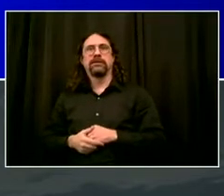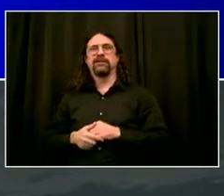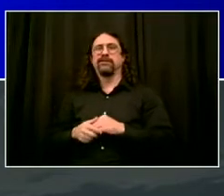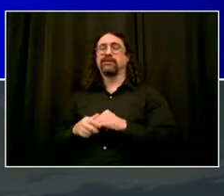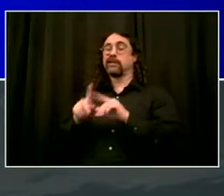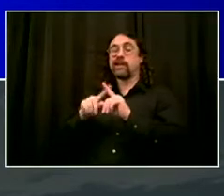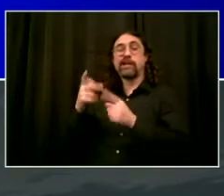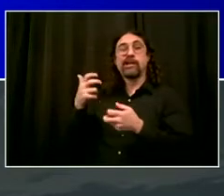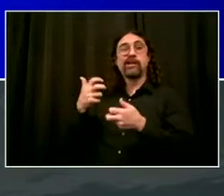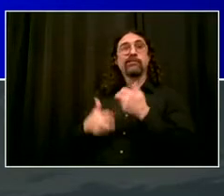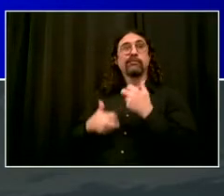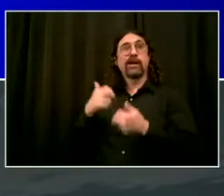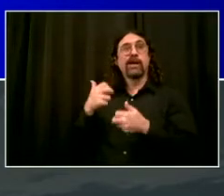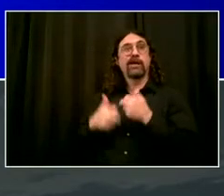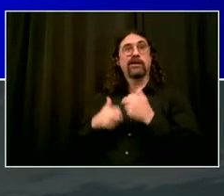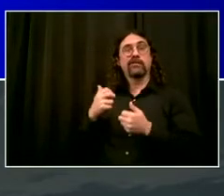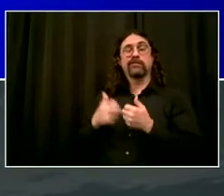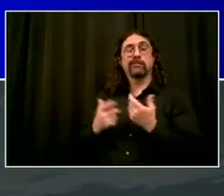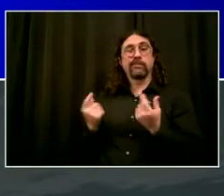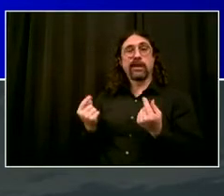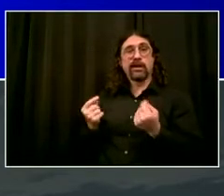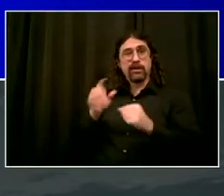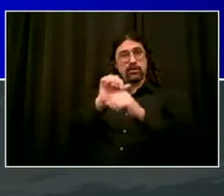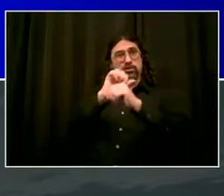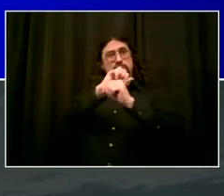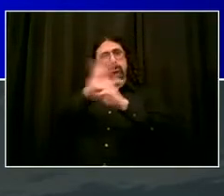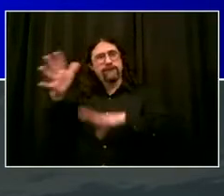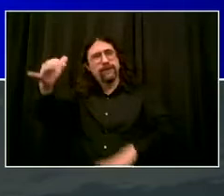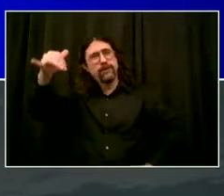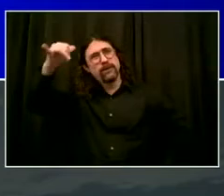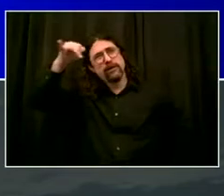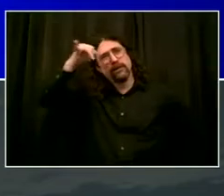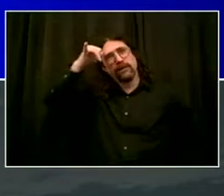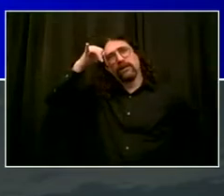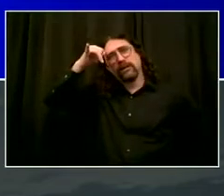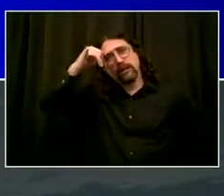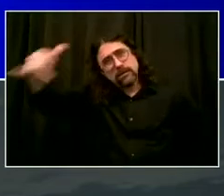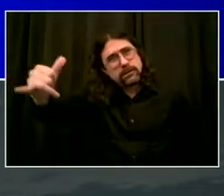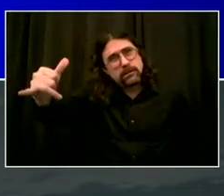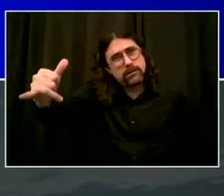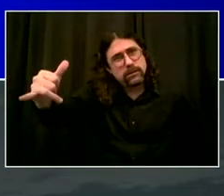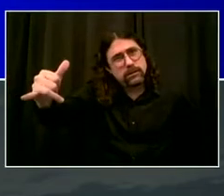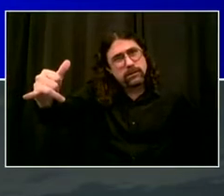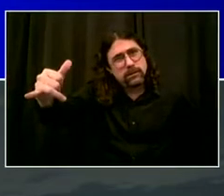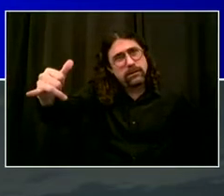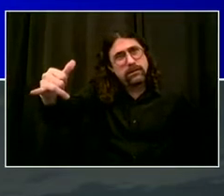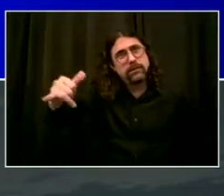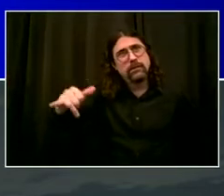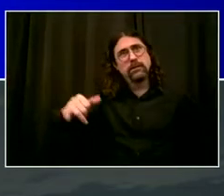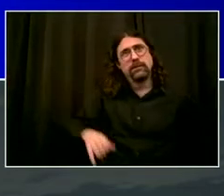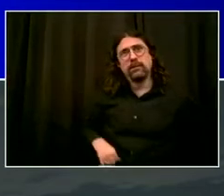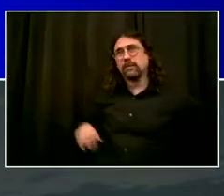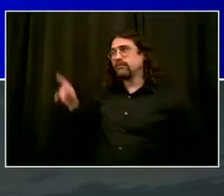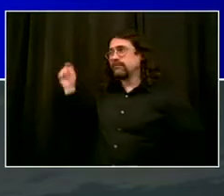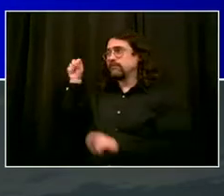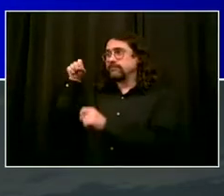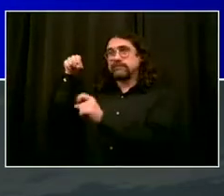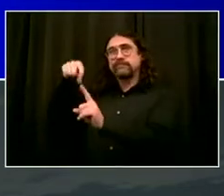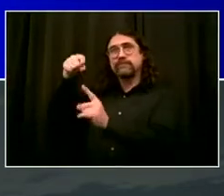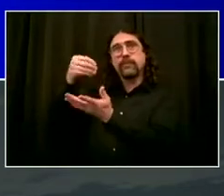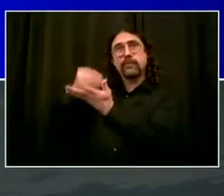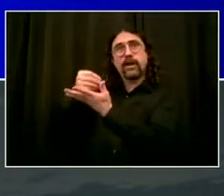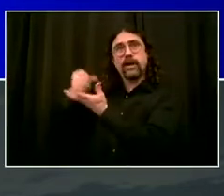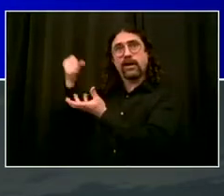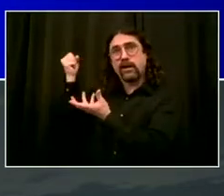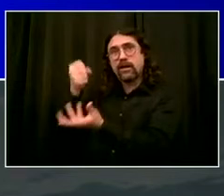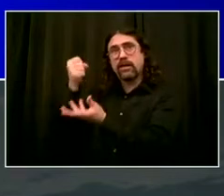stimulus and and it is going to be the Difference Maker it's the only thing that could be the Difference Maker New Yorkers are doing a hell of a job